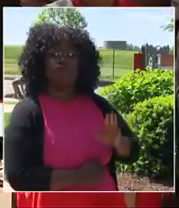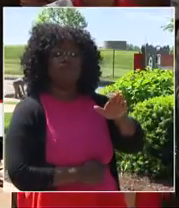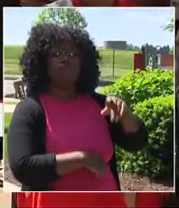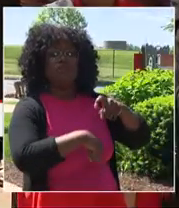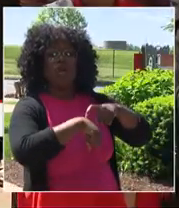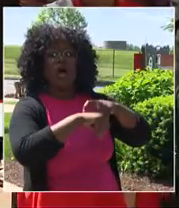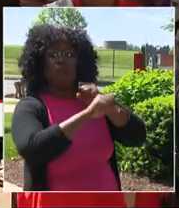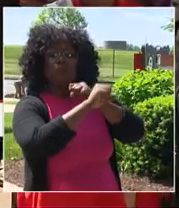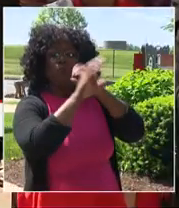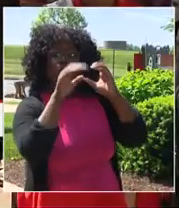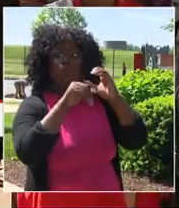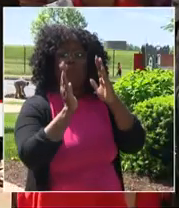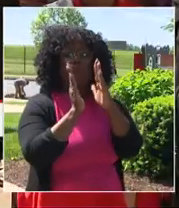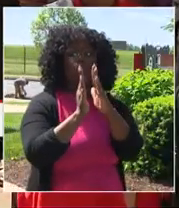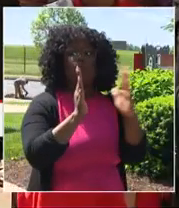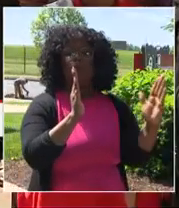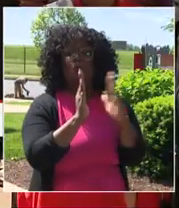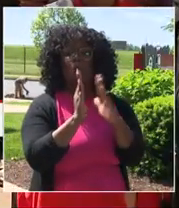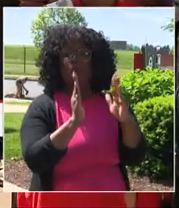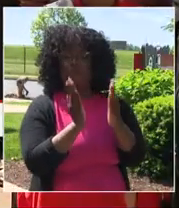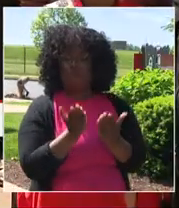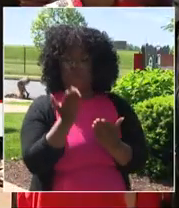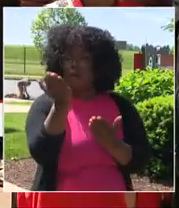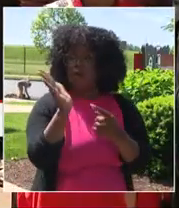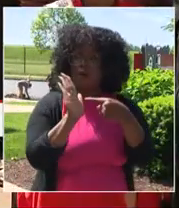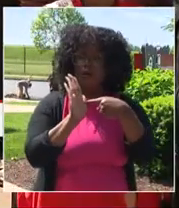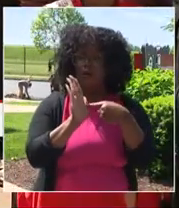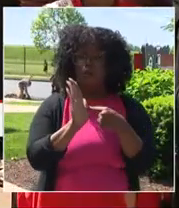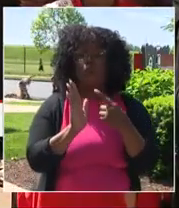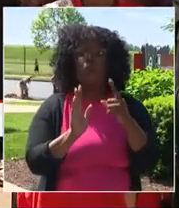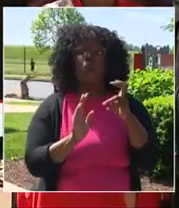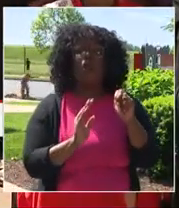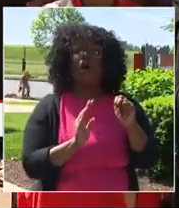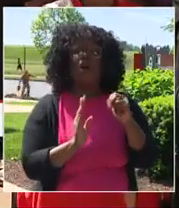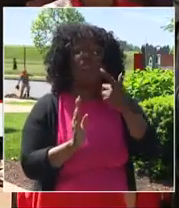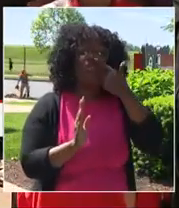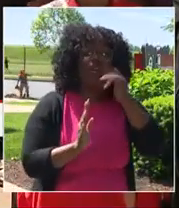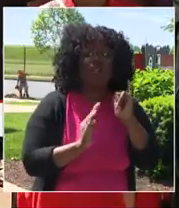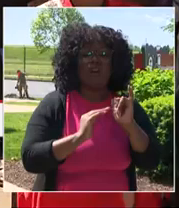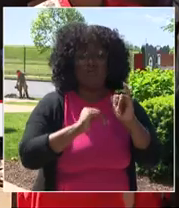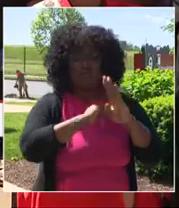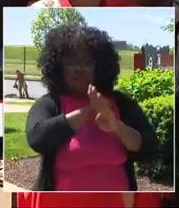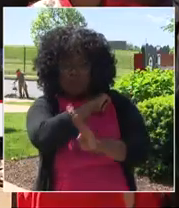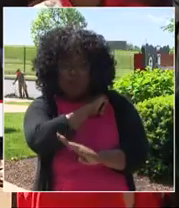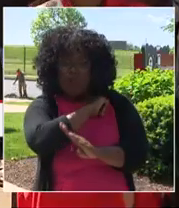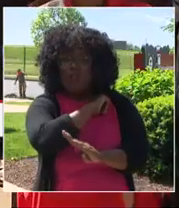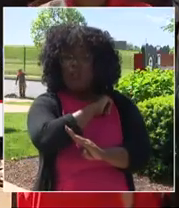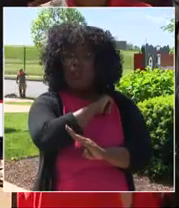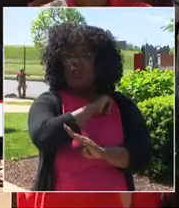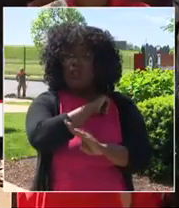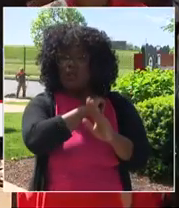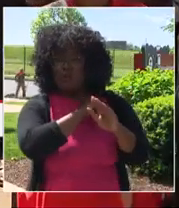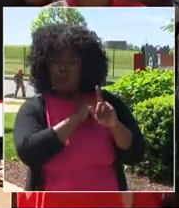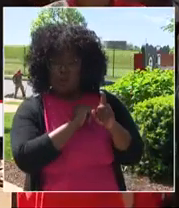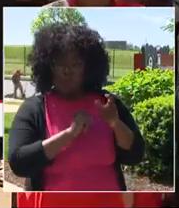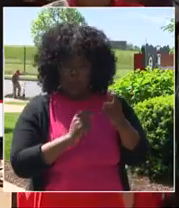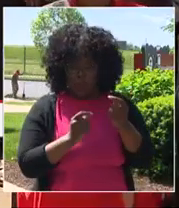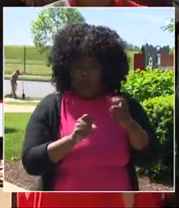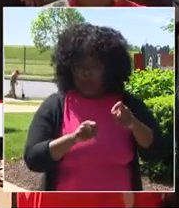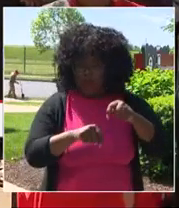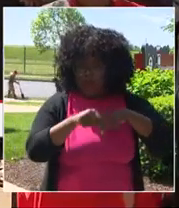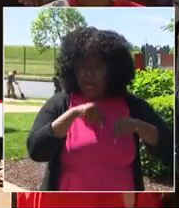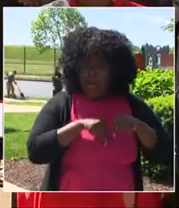but when it passes, are we talking come the fall, you guys would have to address what's in the 2026 budget, or is there a year lag before it would kick in? I don't